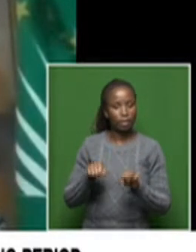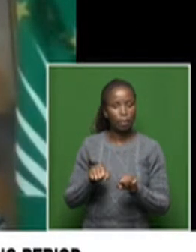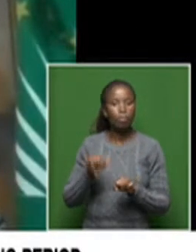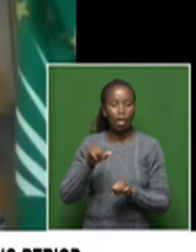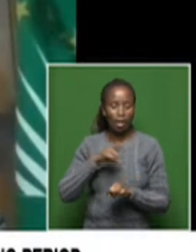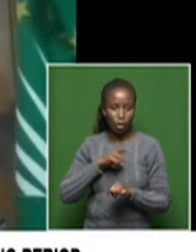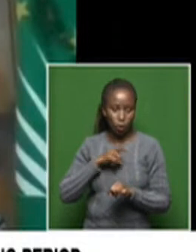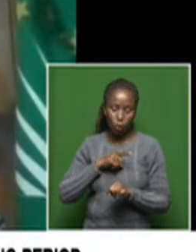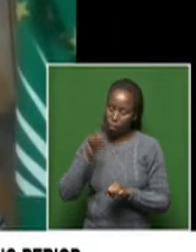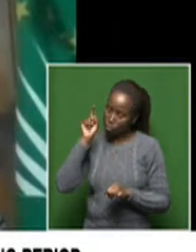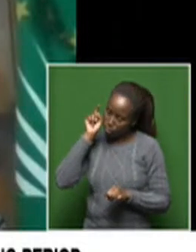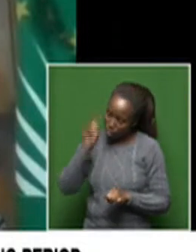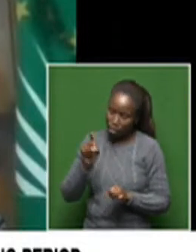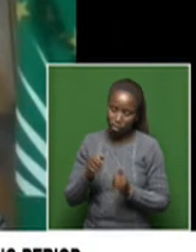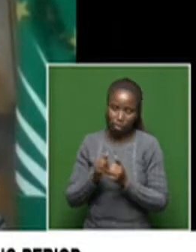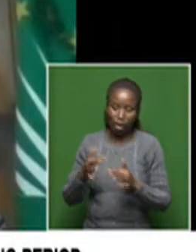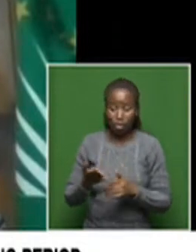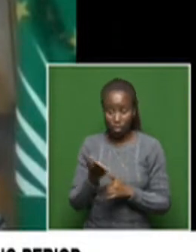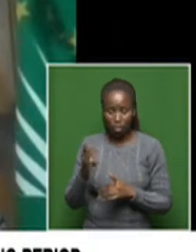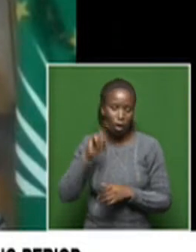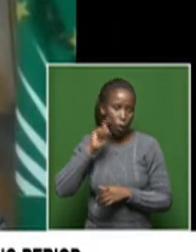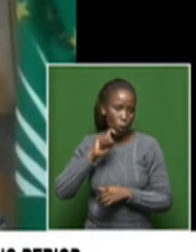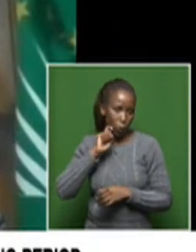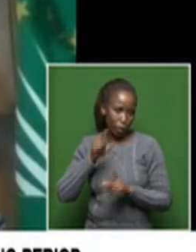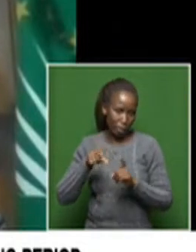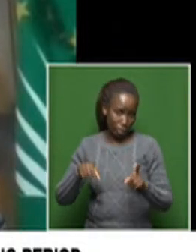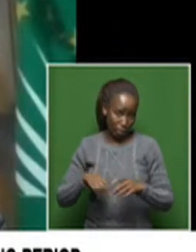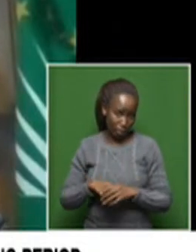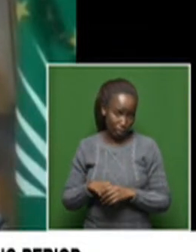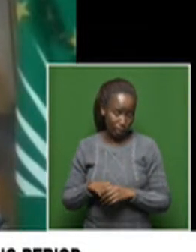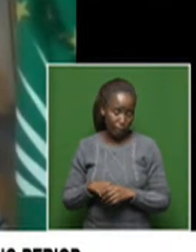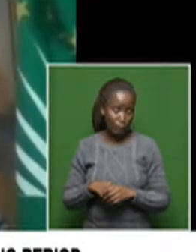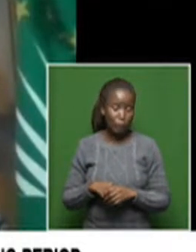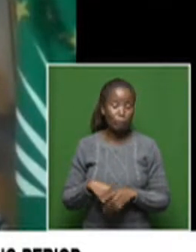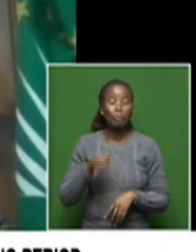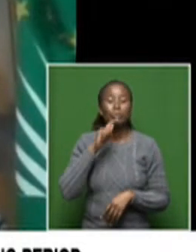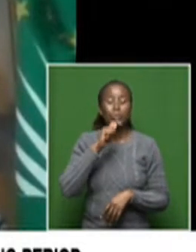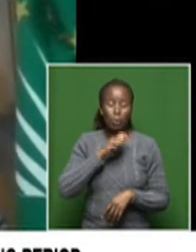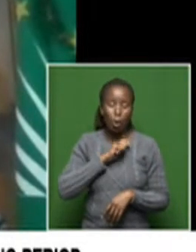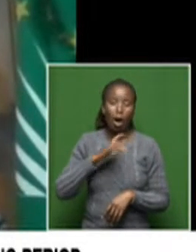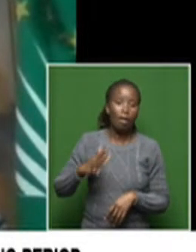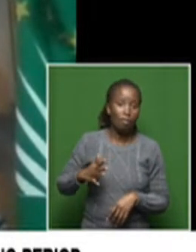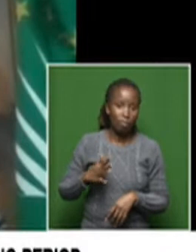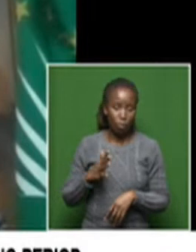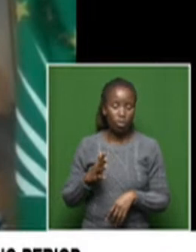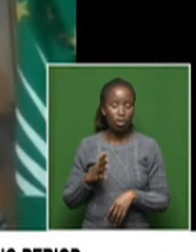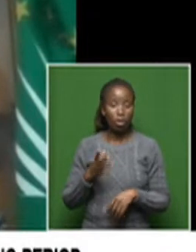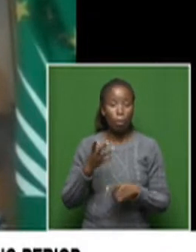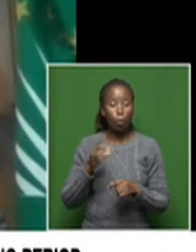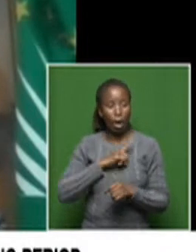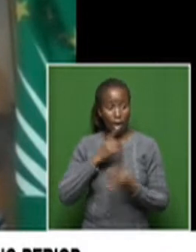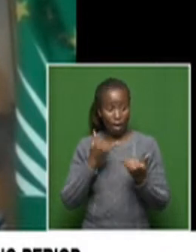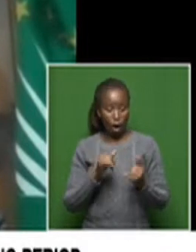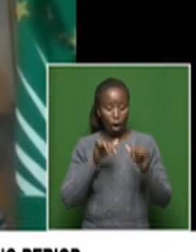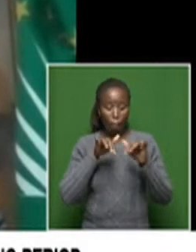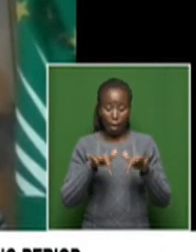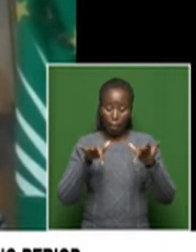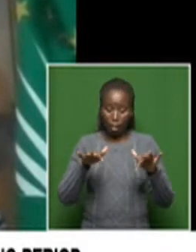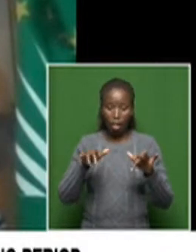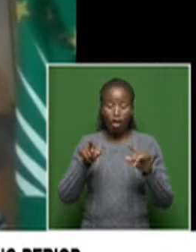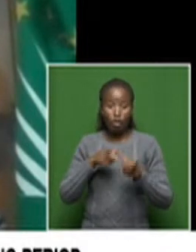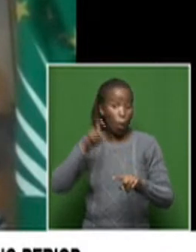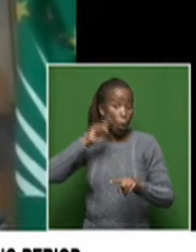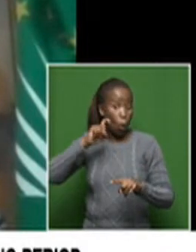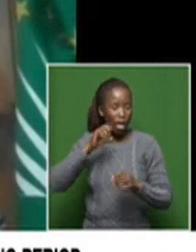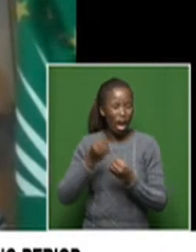was critical for us to start with them. We have wanted to vaccinate in terms of our population of that category. We have